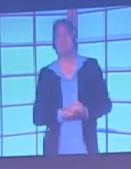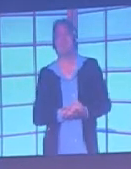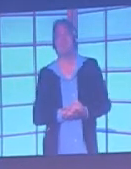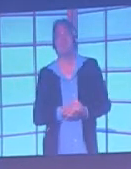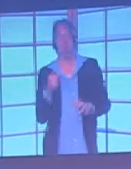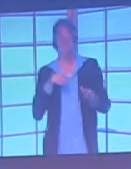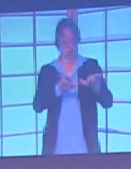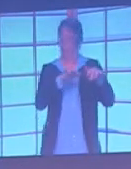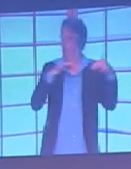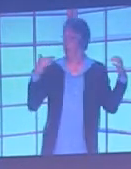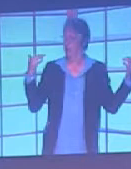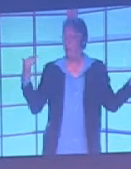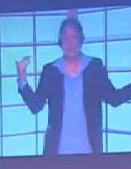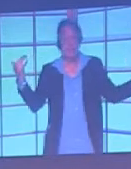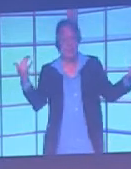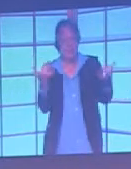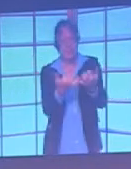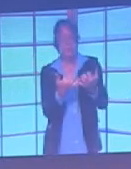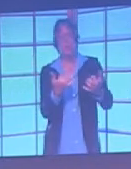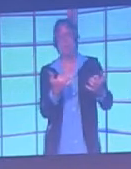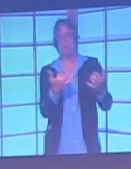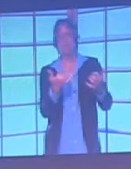has 100